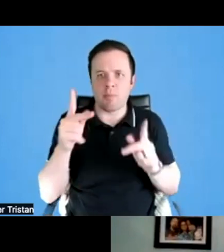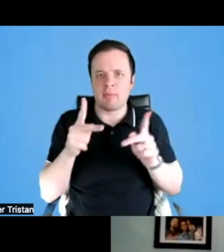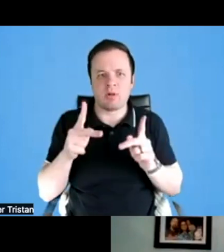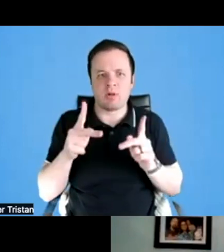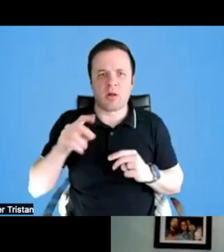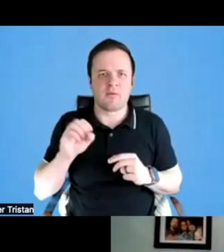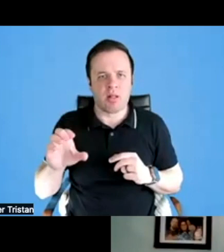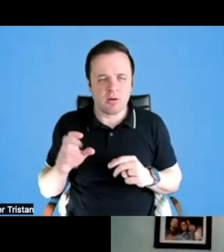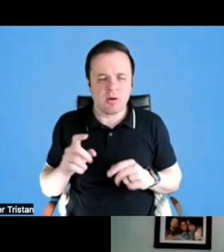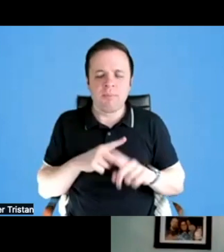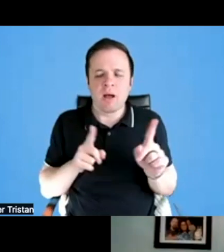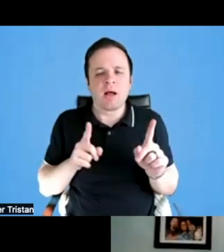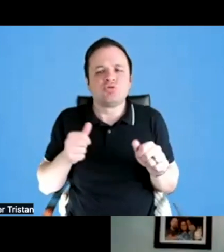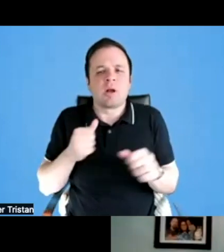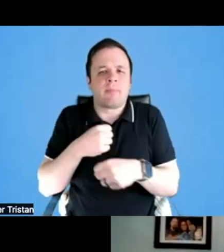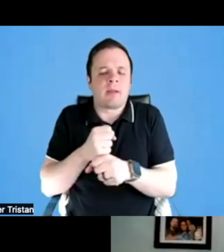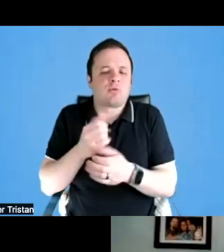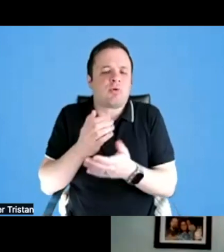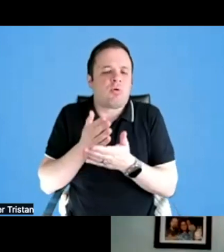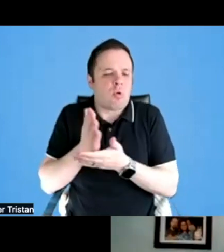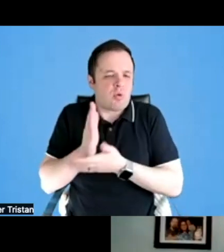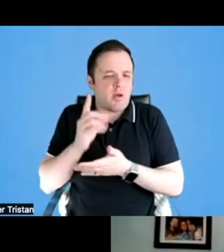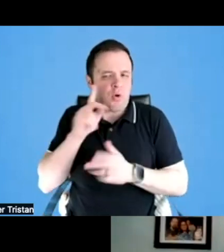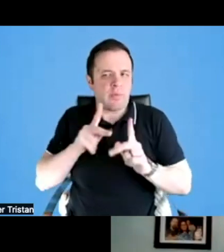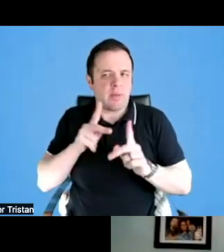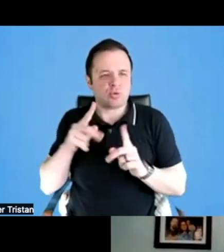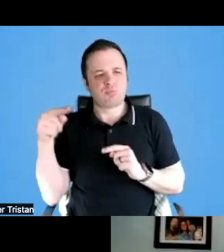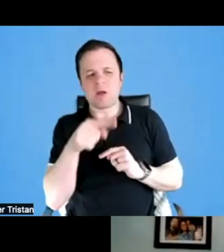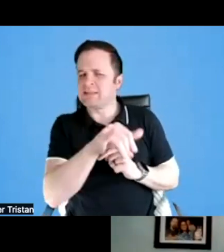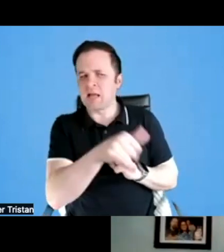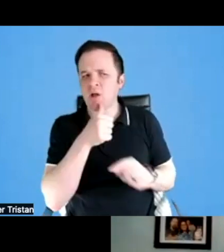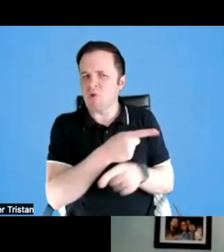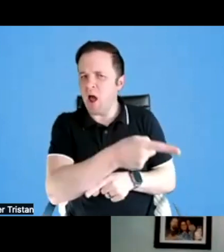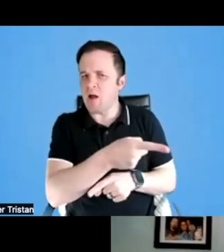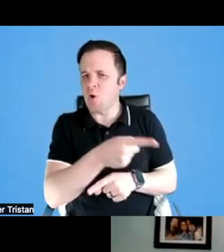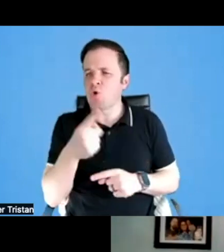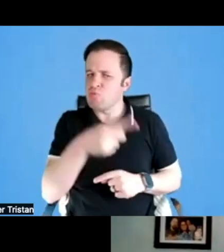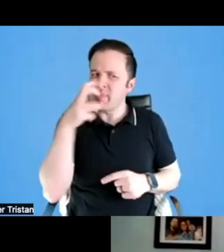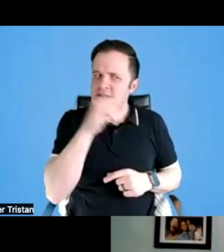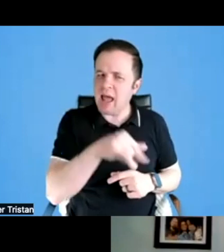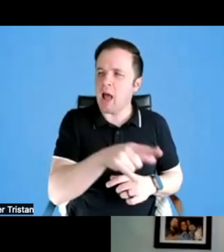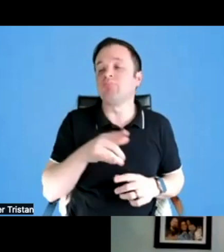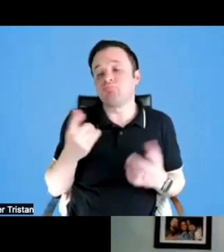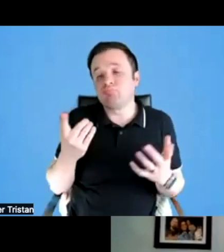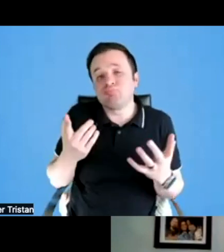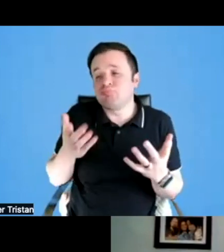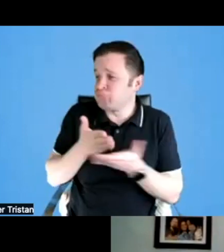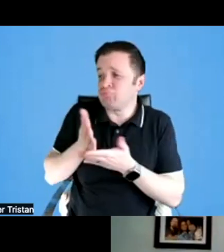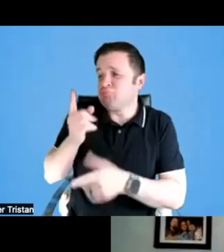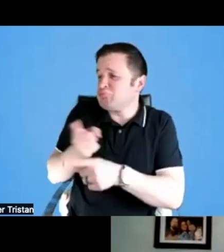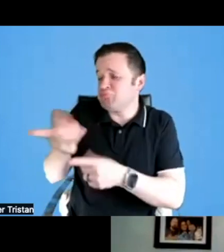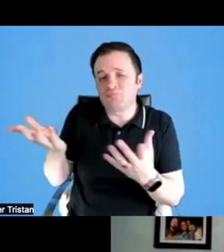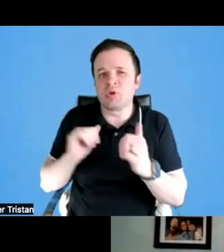it's okay for people to point out blind spots or just outright things that you miss. And so how do we create